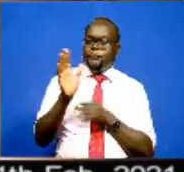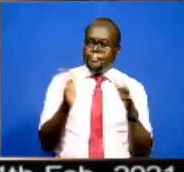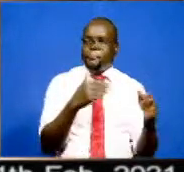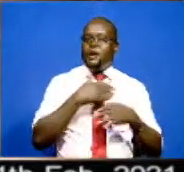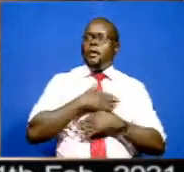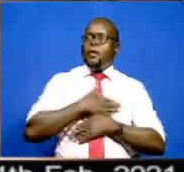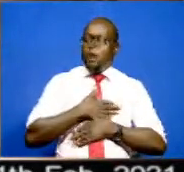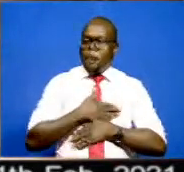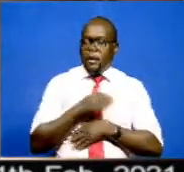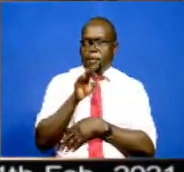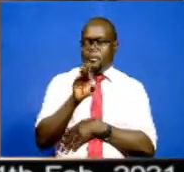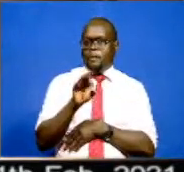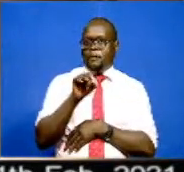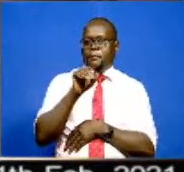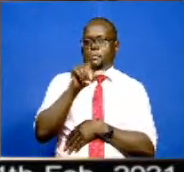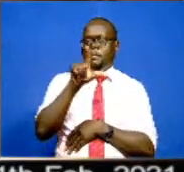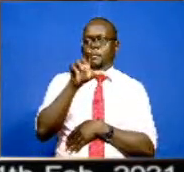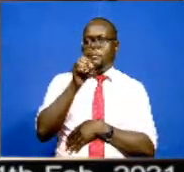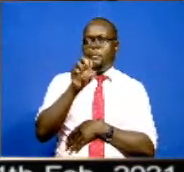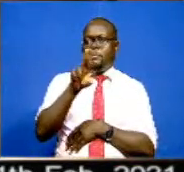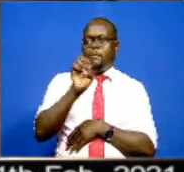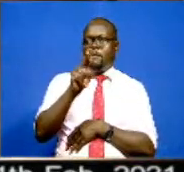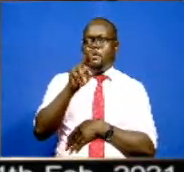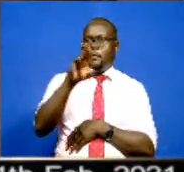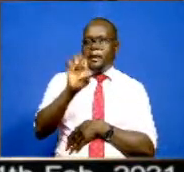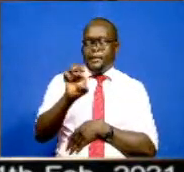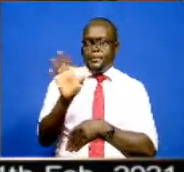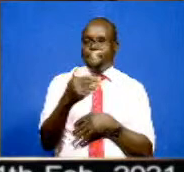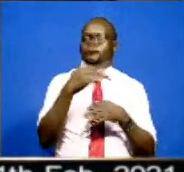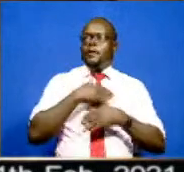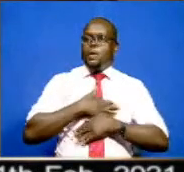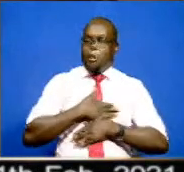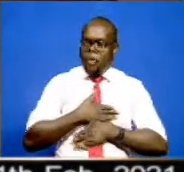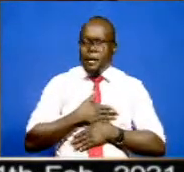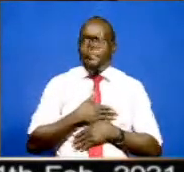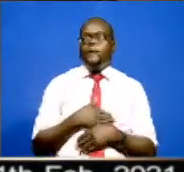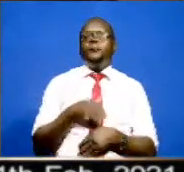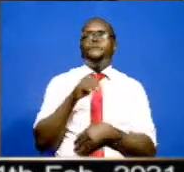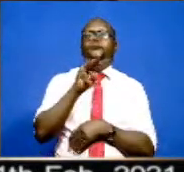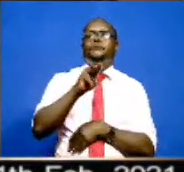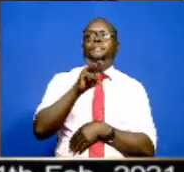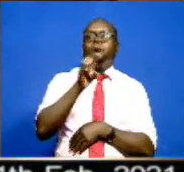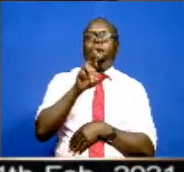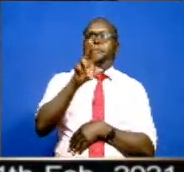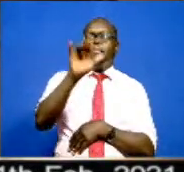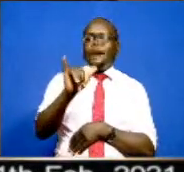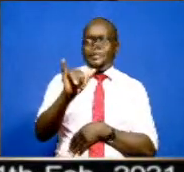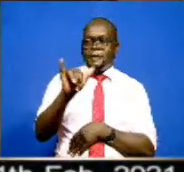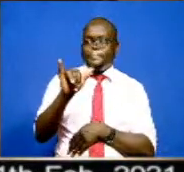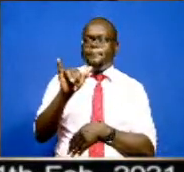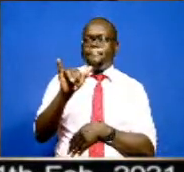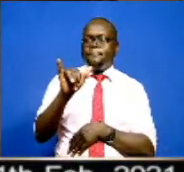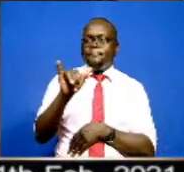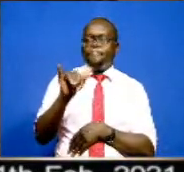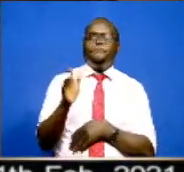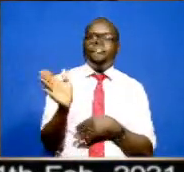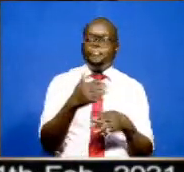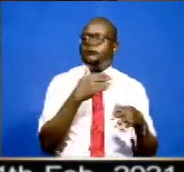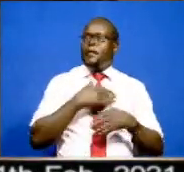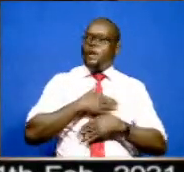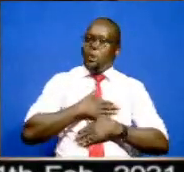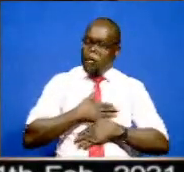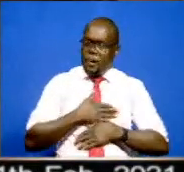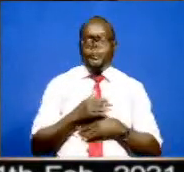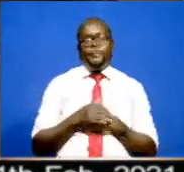Honorable Florence Chemgetich Koskei, MP. The Honorable Masi Wanjiko Gakuya, MP.